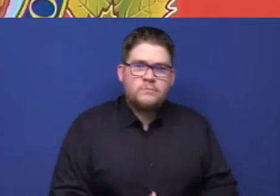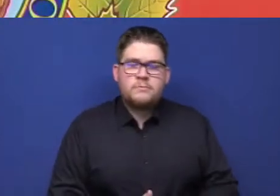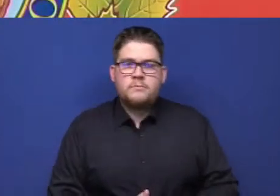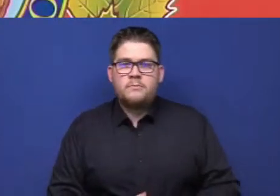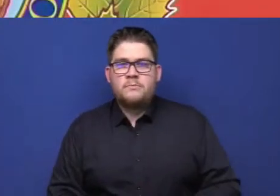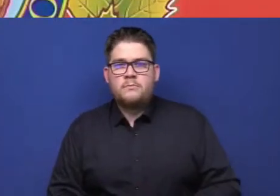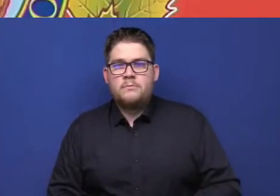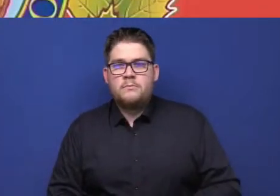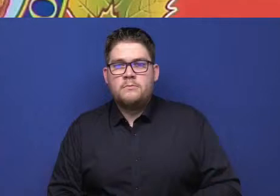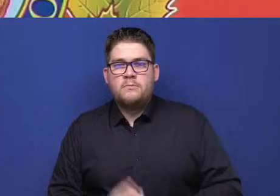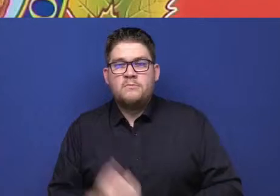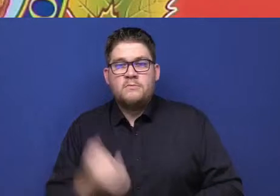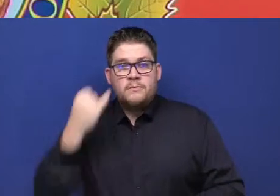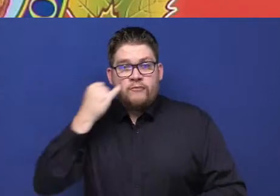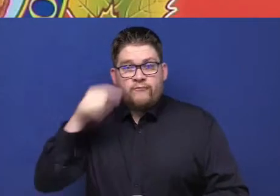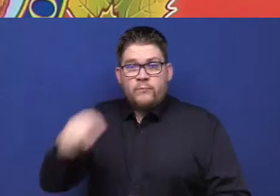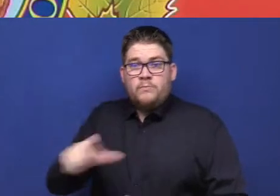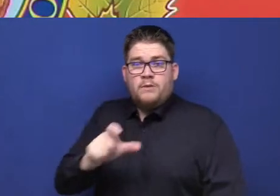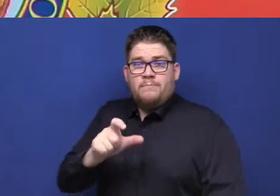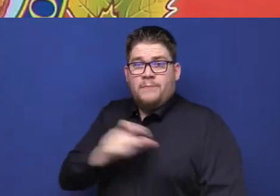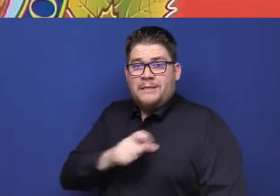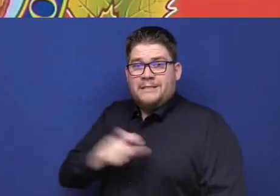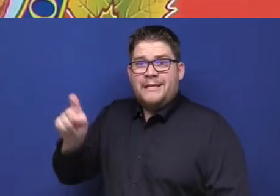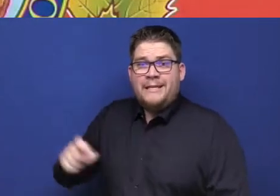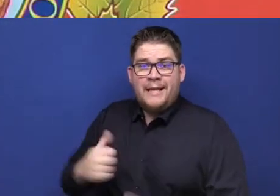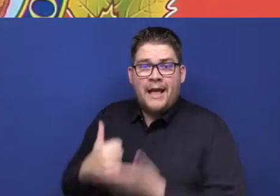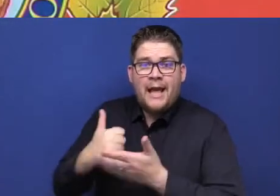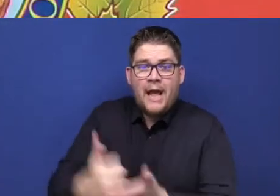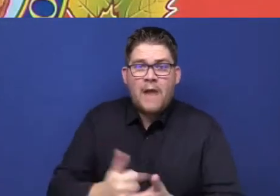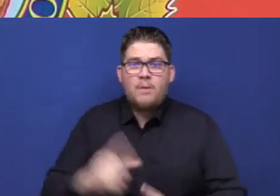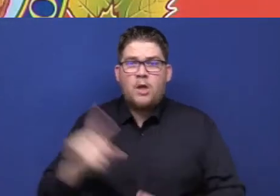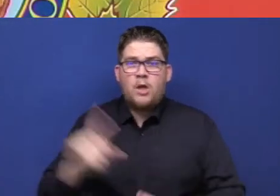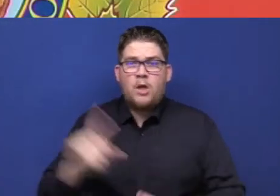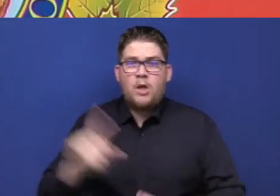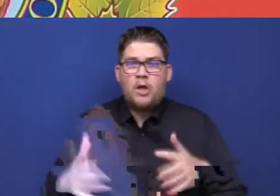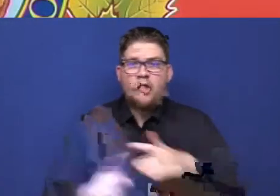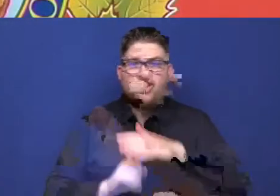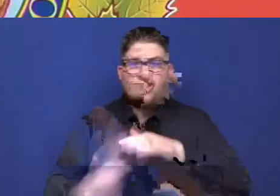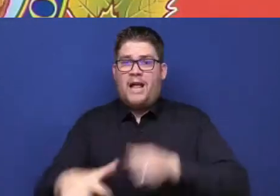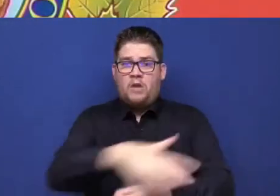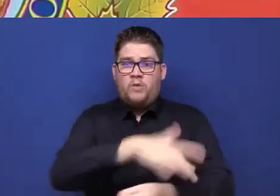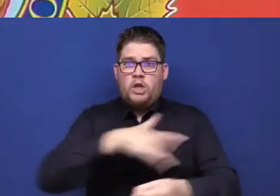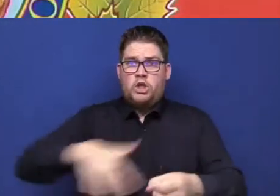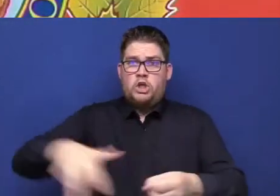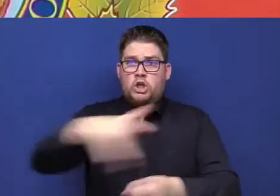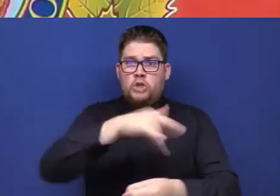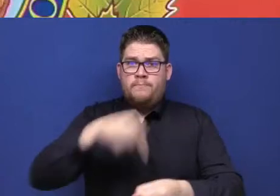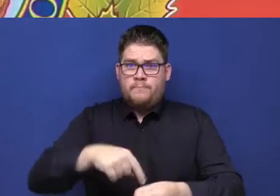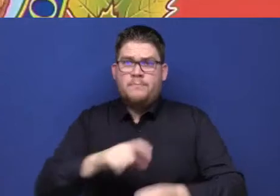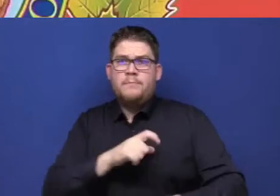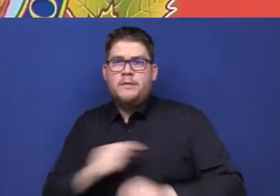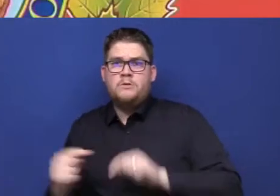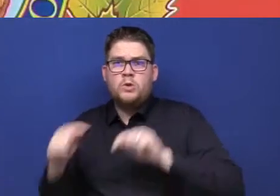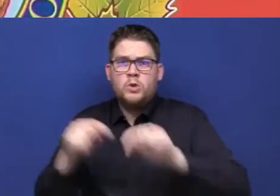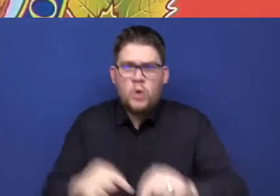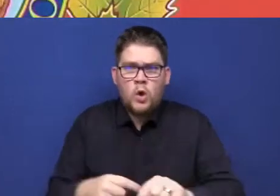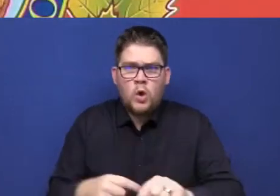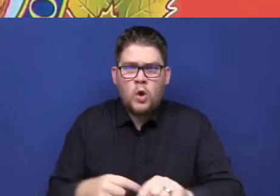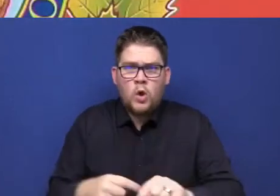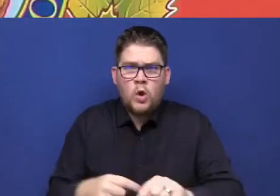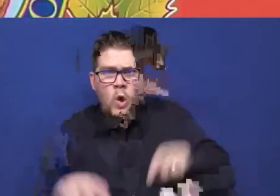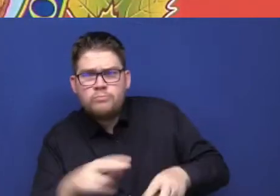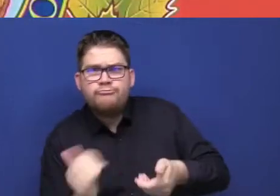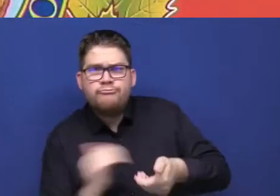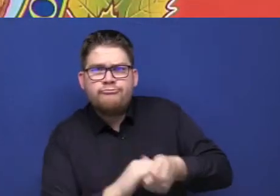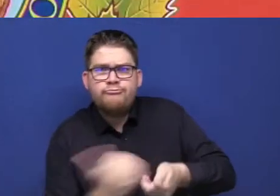with our partners at the Search and Rescue. Their volunteers, along with BC Conservation Service, the BC